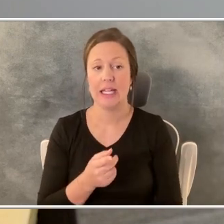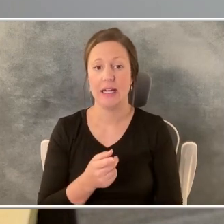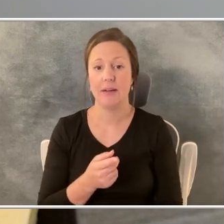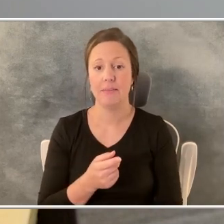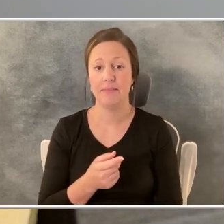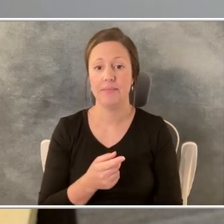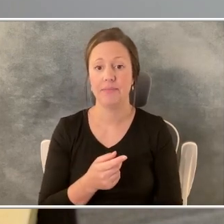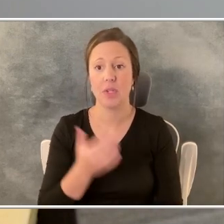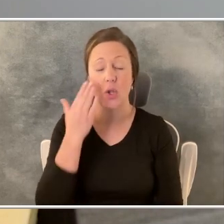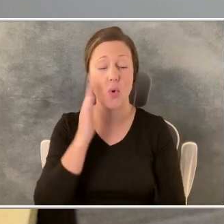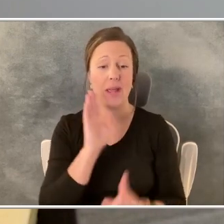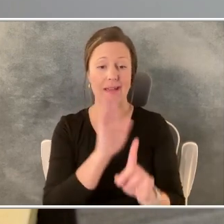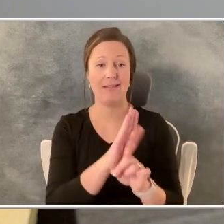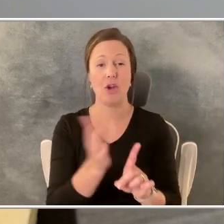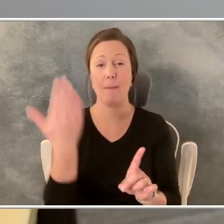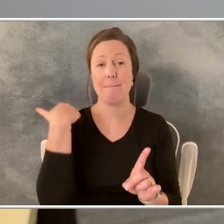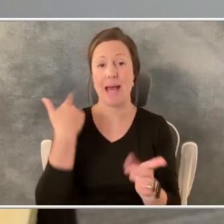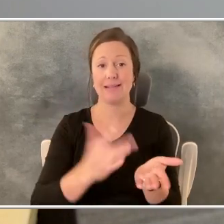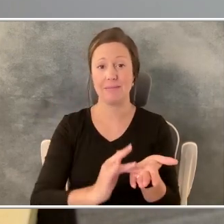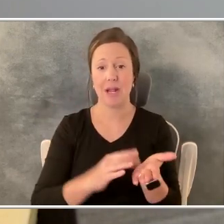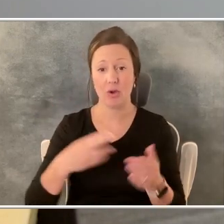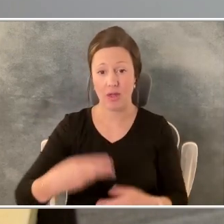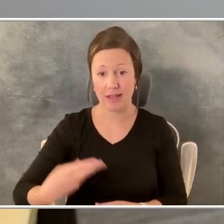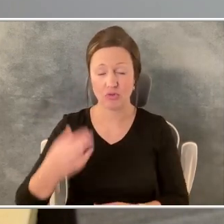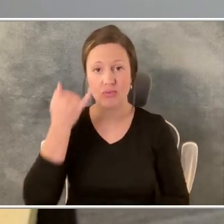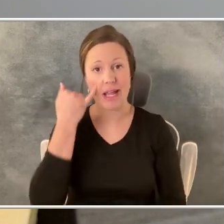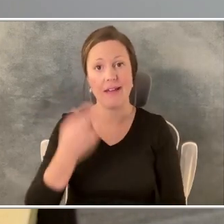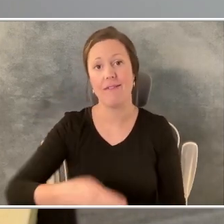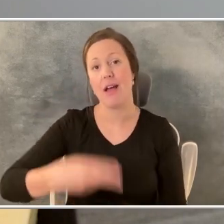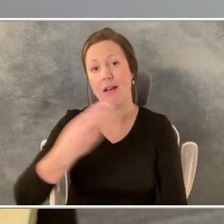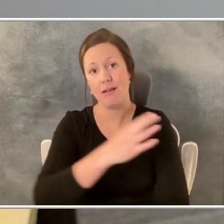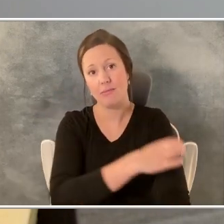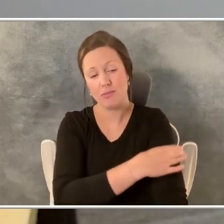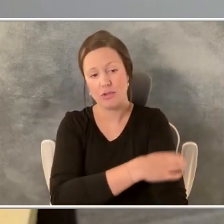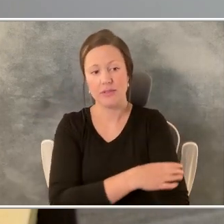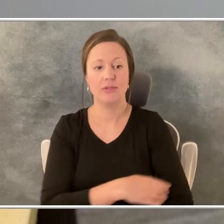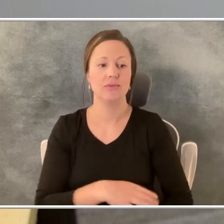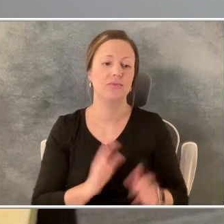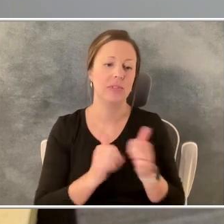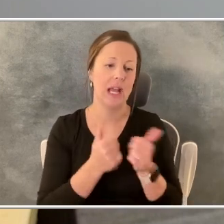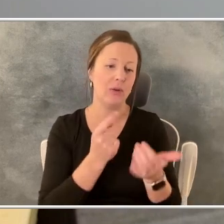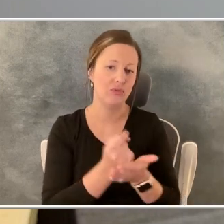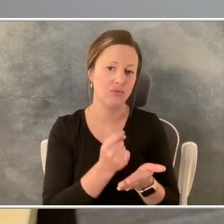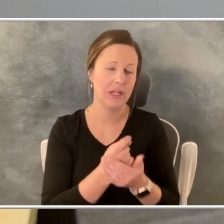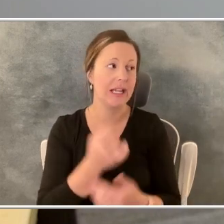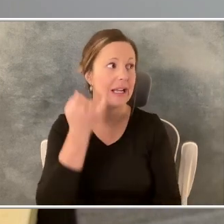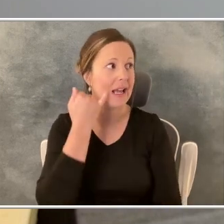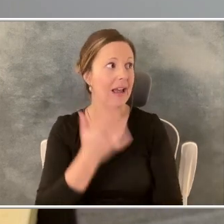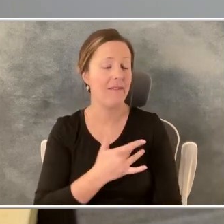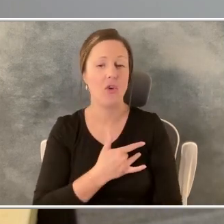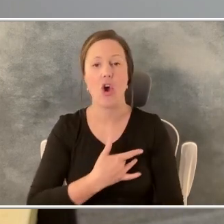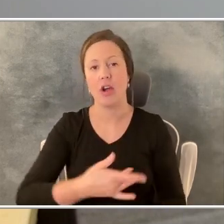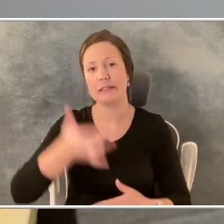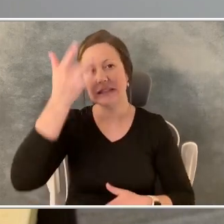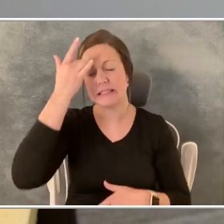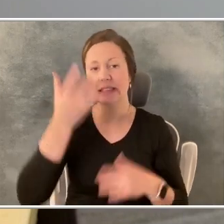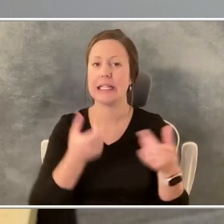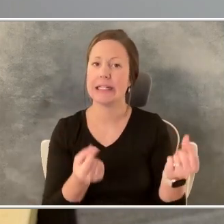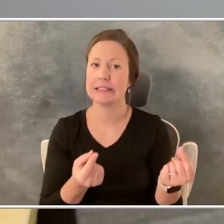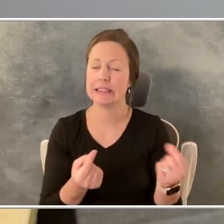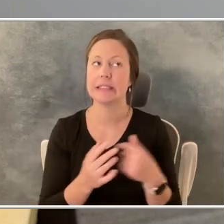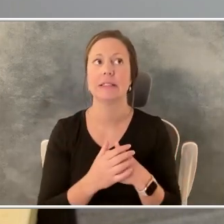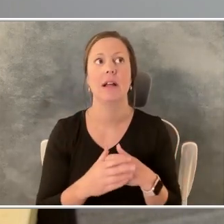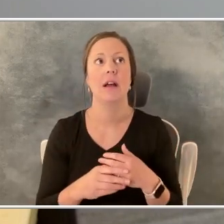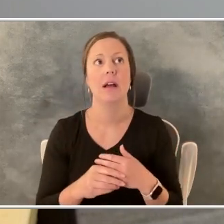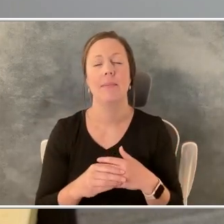medical history. Like if there is hypertension, how is it being treated? If there's coronary artery disease, what's going on? What stage